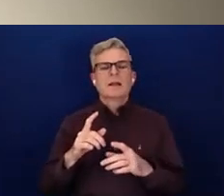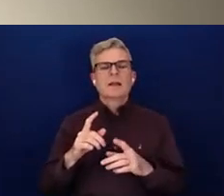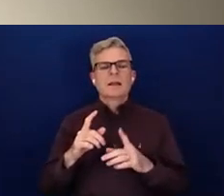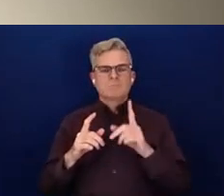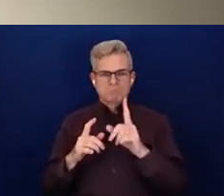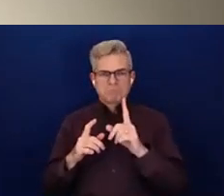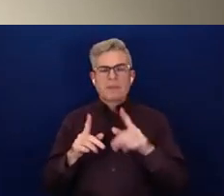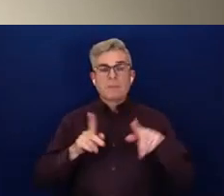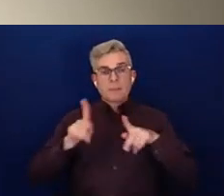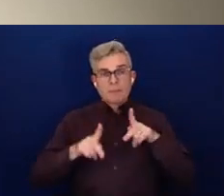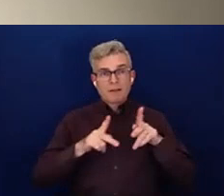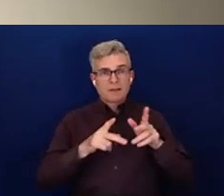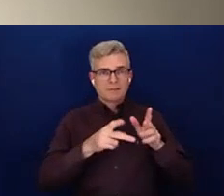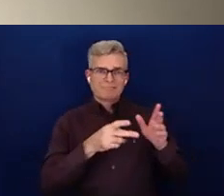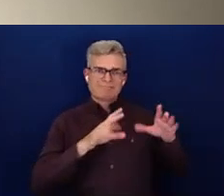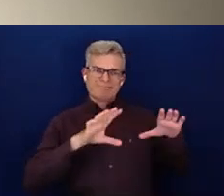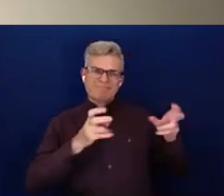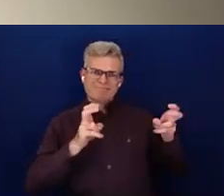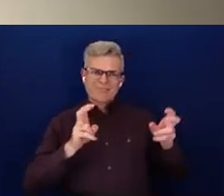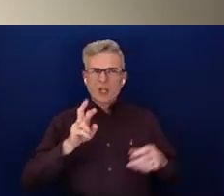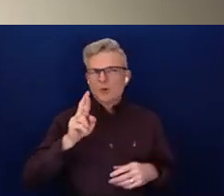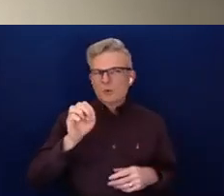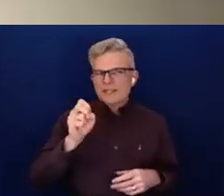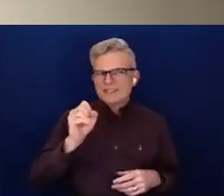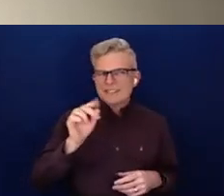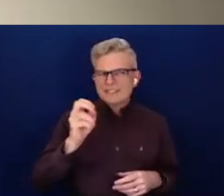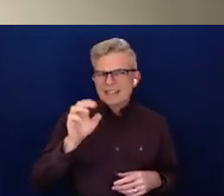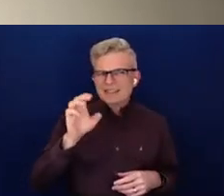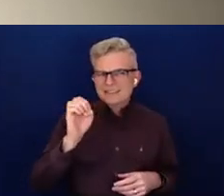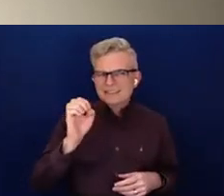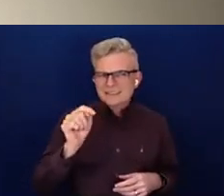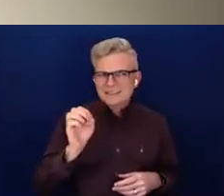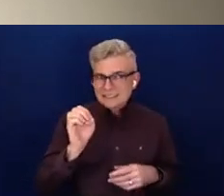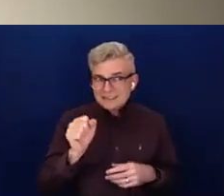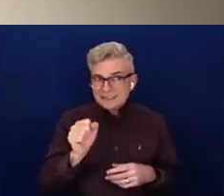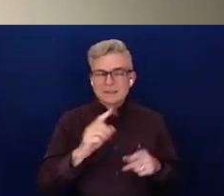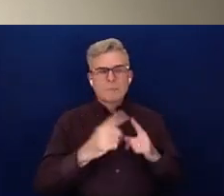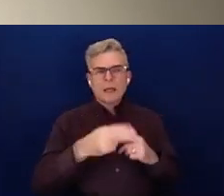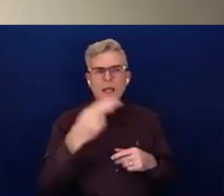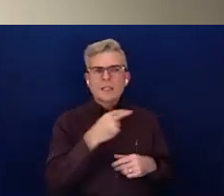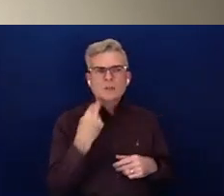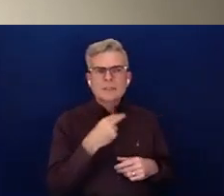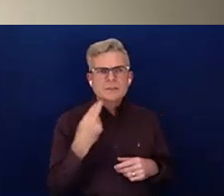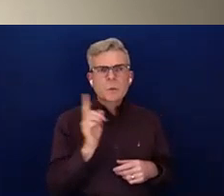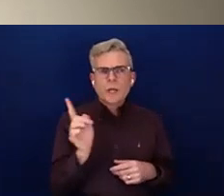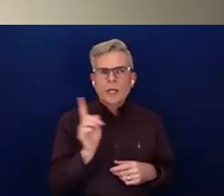residences, but they still are at high risk, where they fall in those county phase